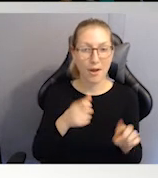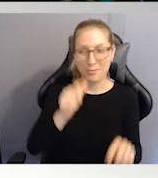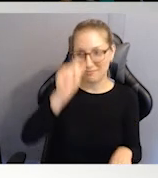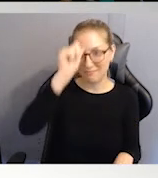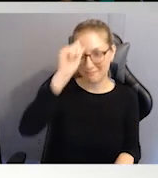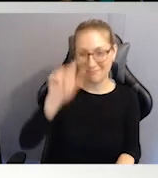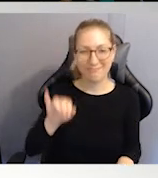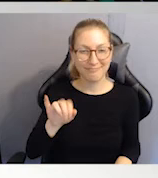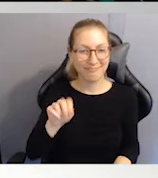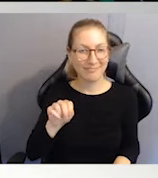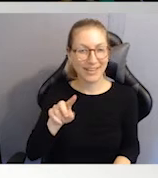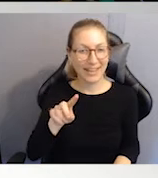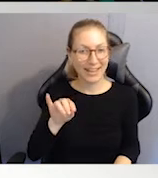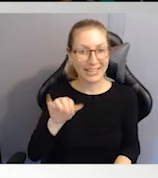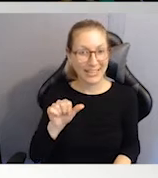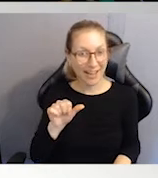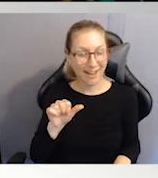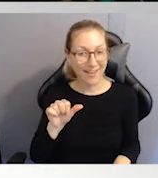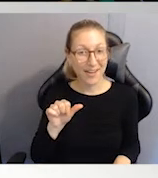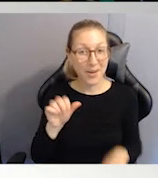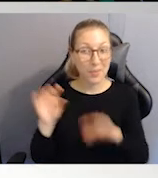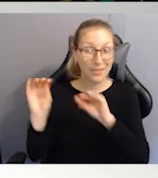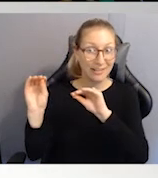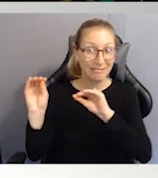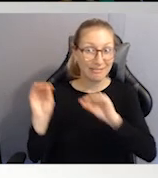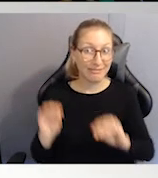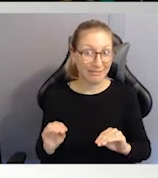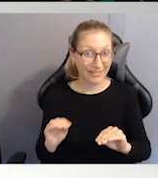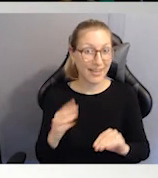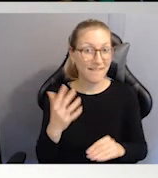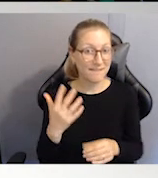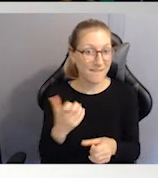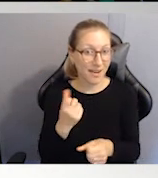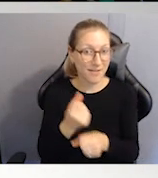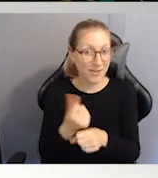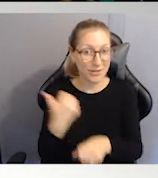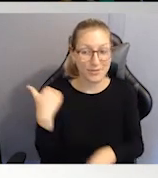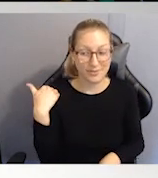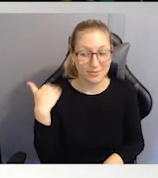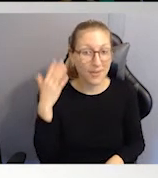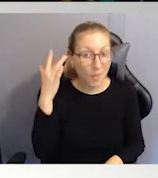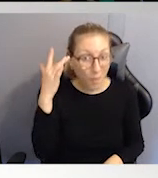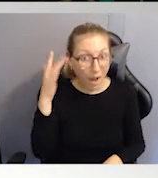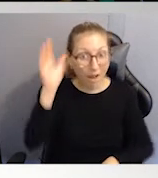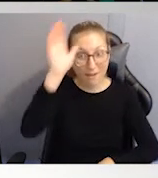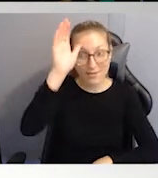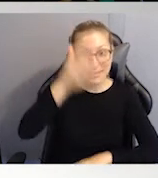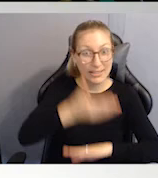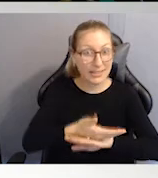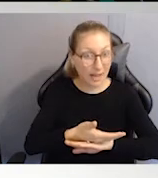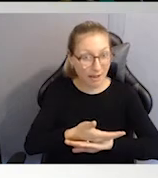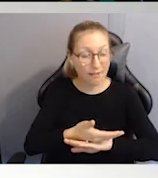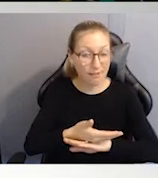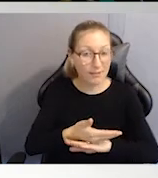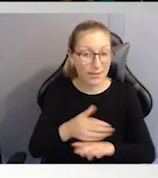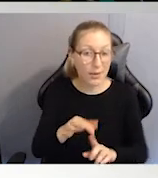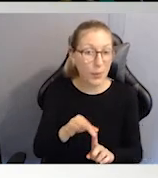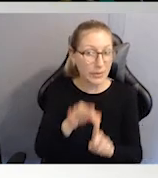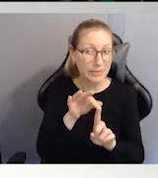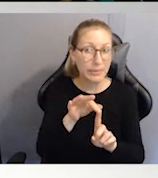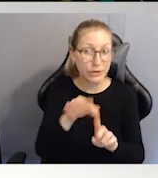recently moved, 5 years ago, we moved here because our son also has special